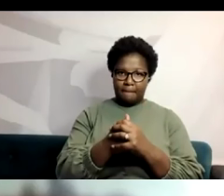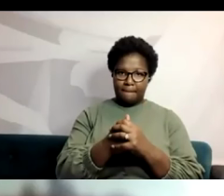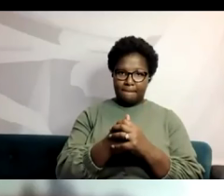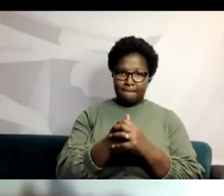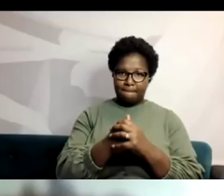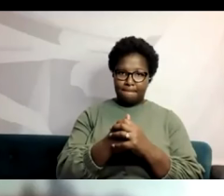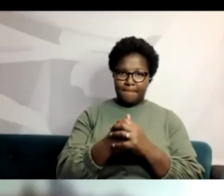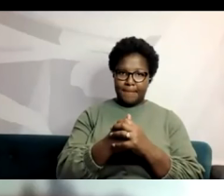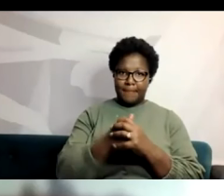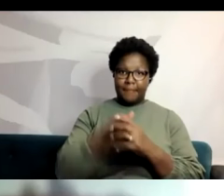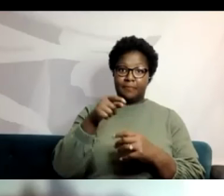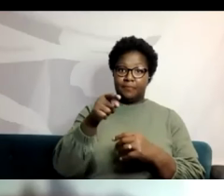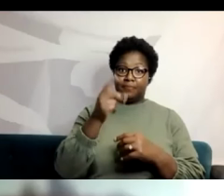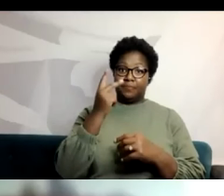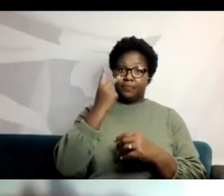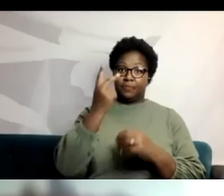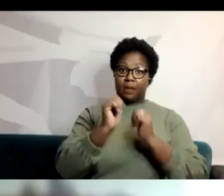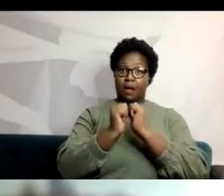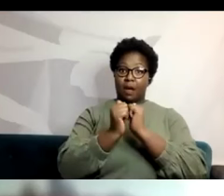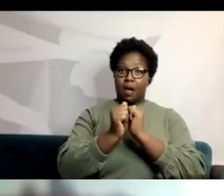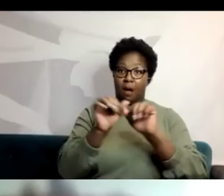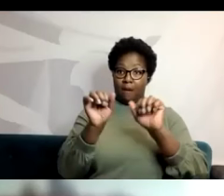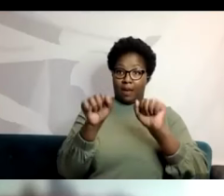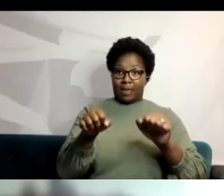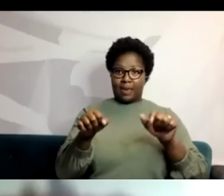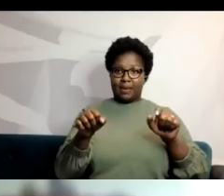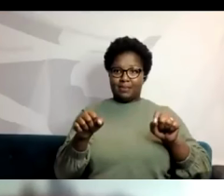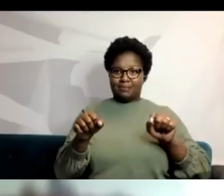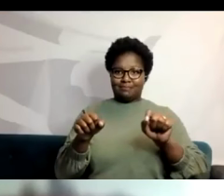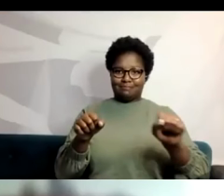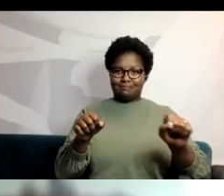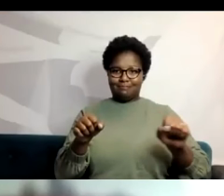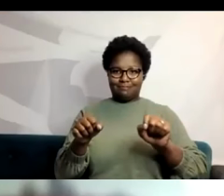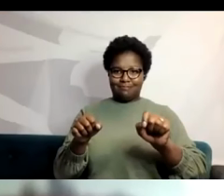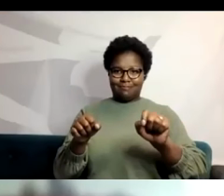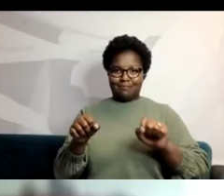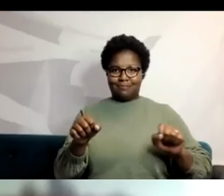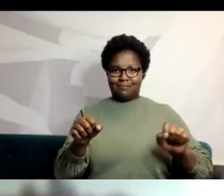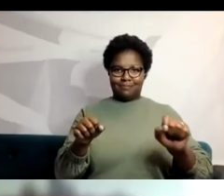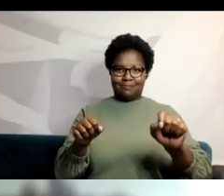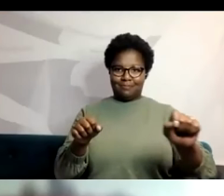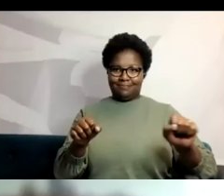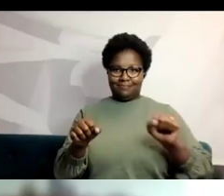Now watch how he's able to move that joystick around.